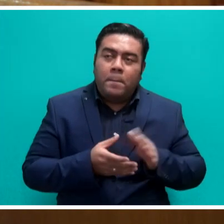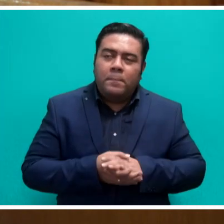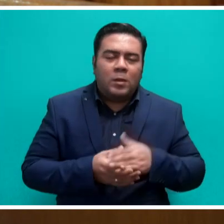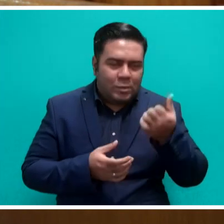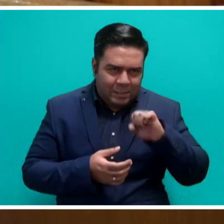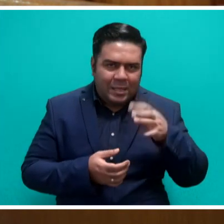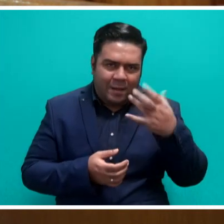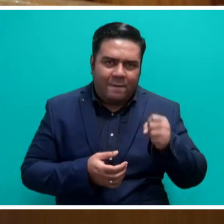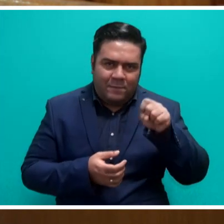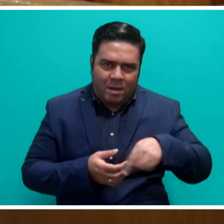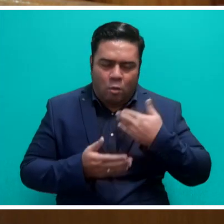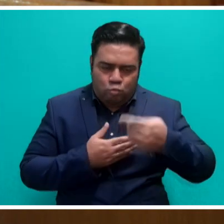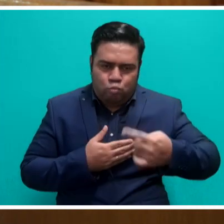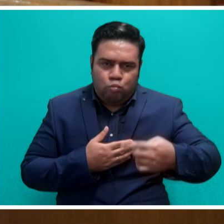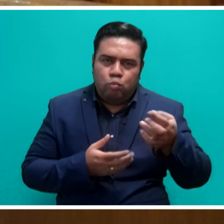in place.